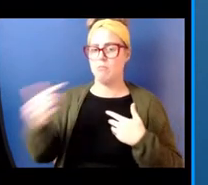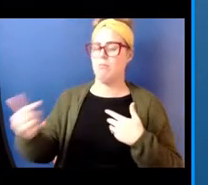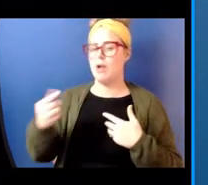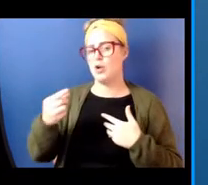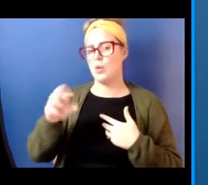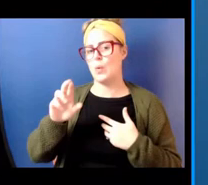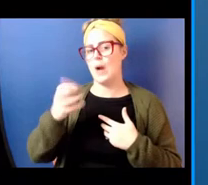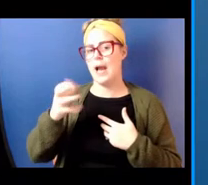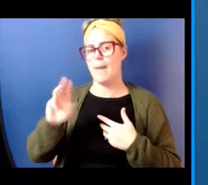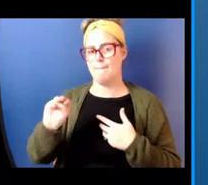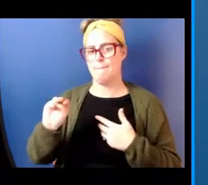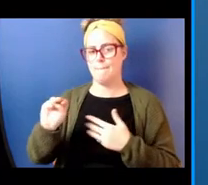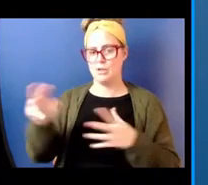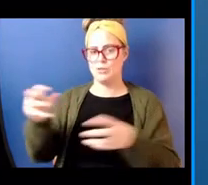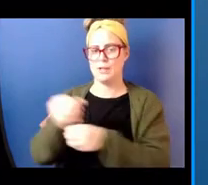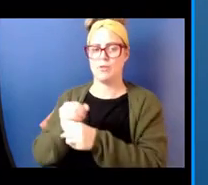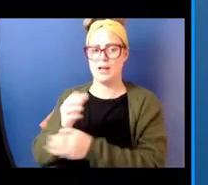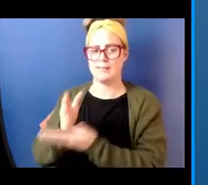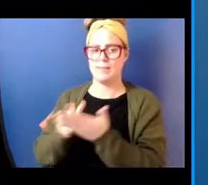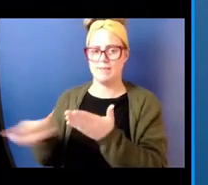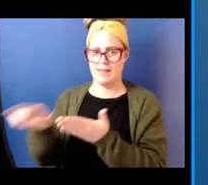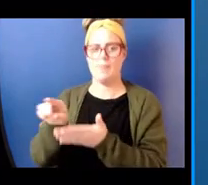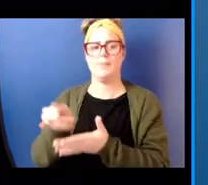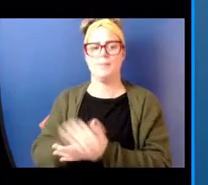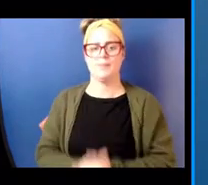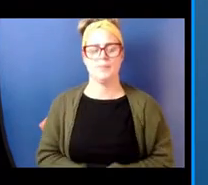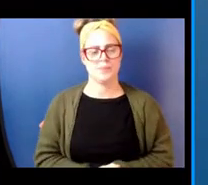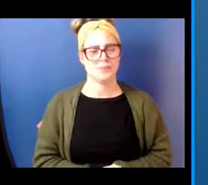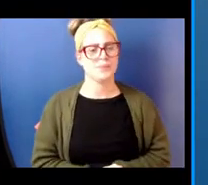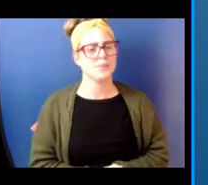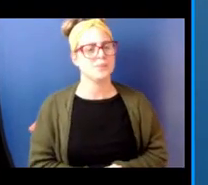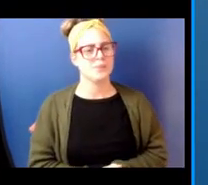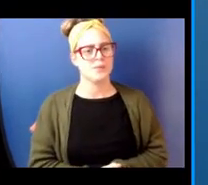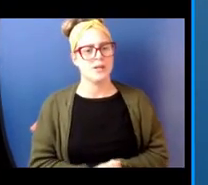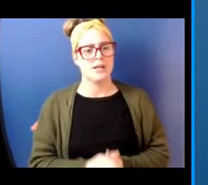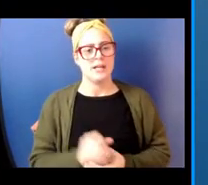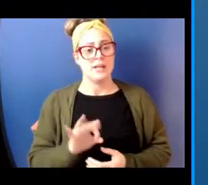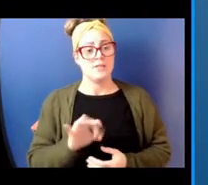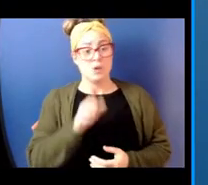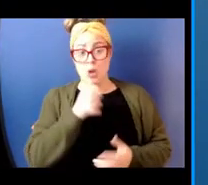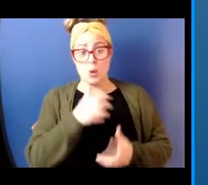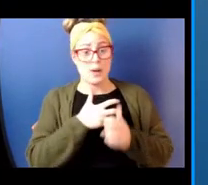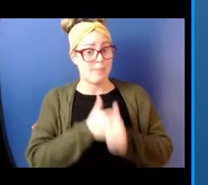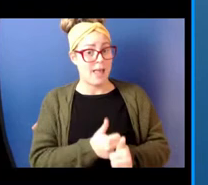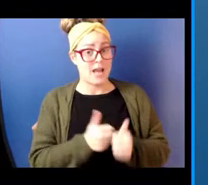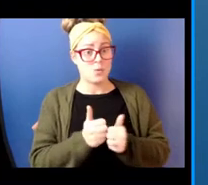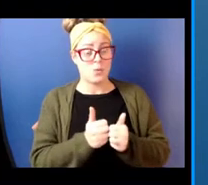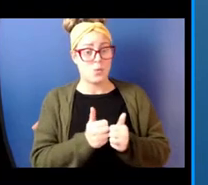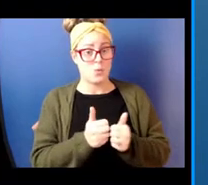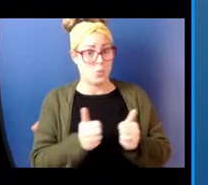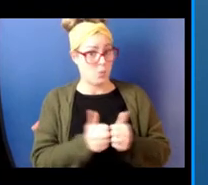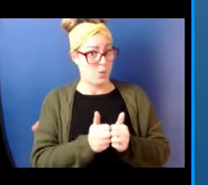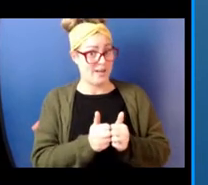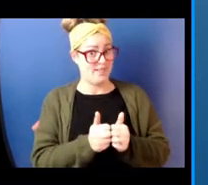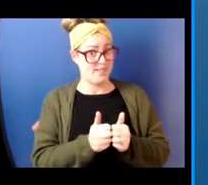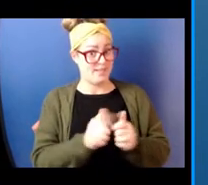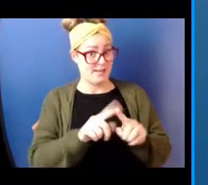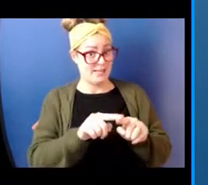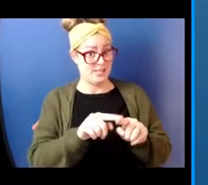anyway happy to do so so if you don't comply with the conditions of the waiver you don't have a